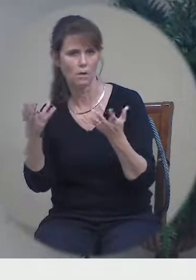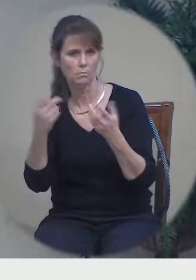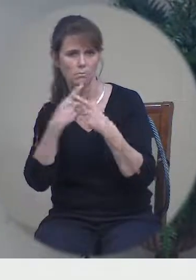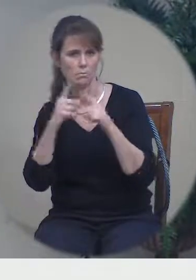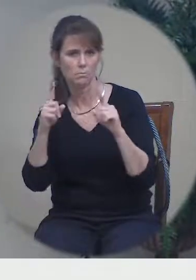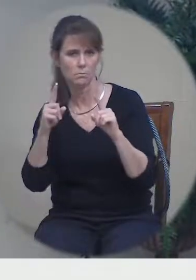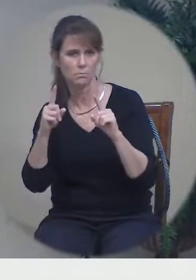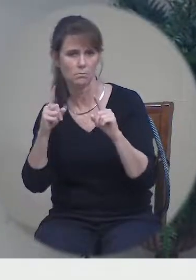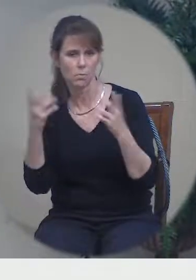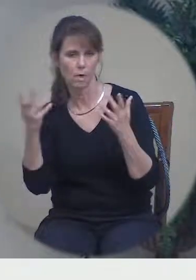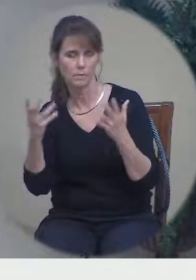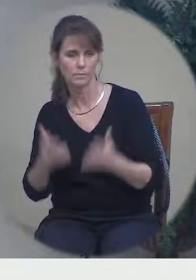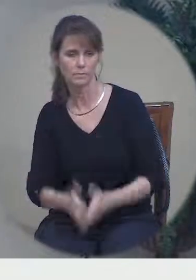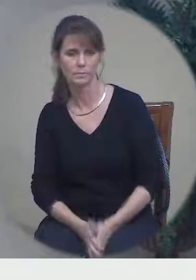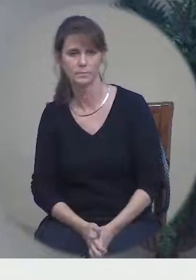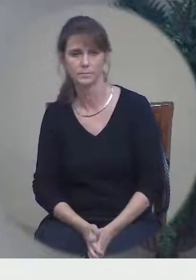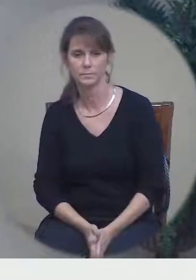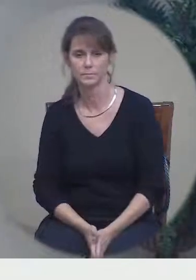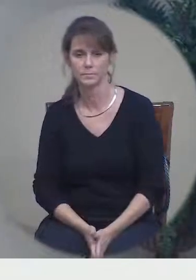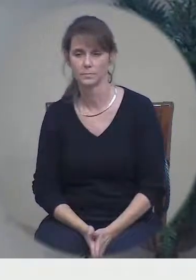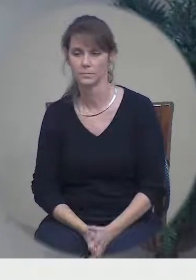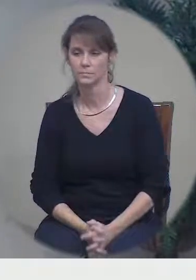accomplish?